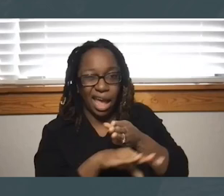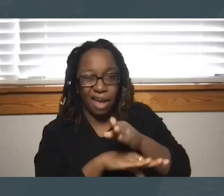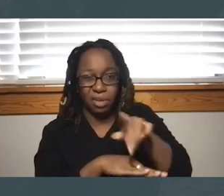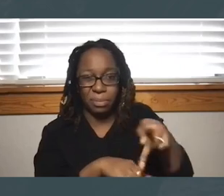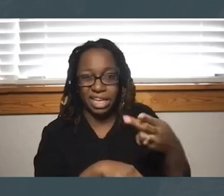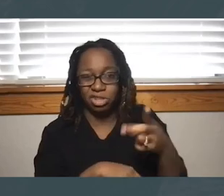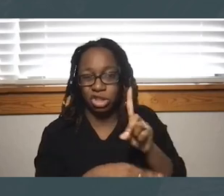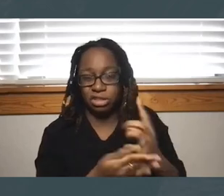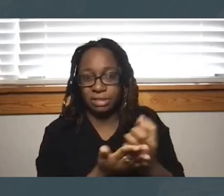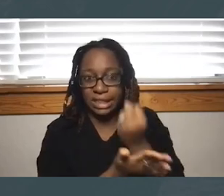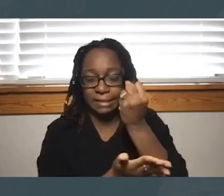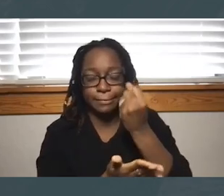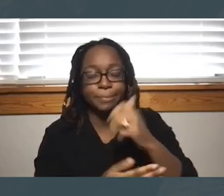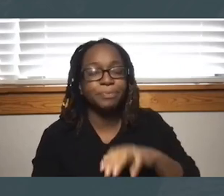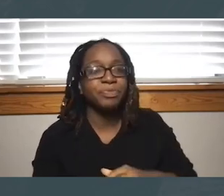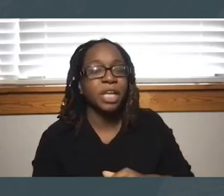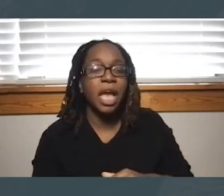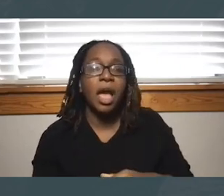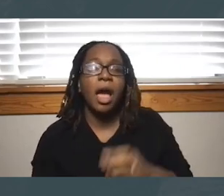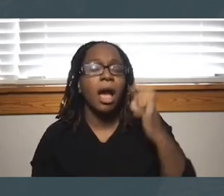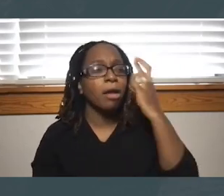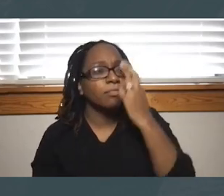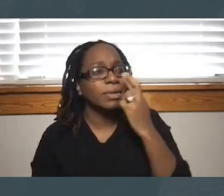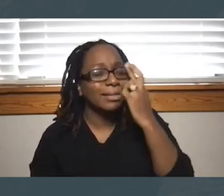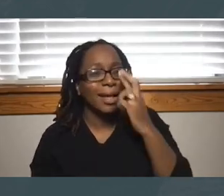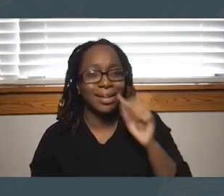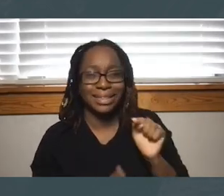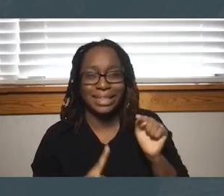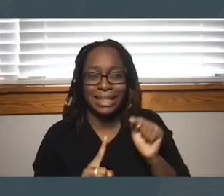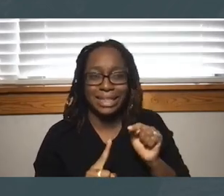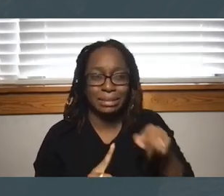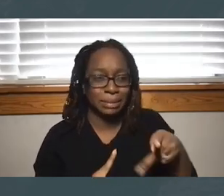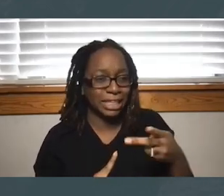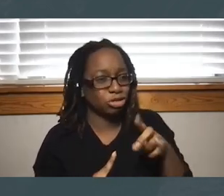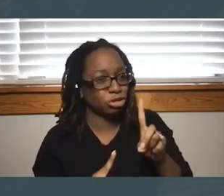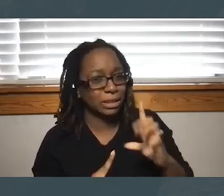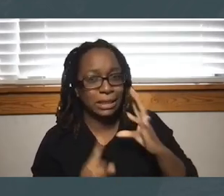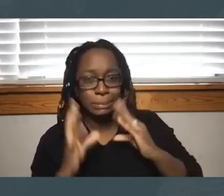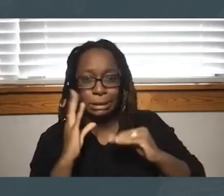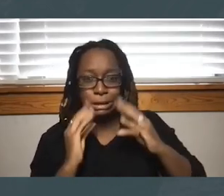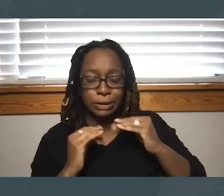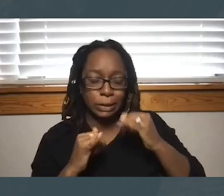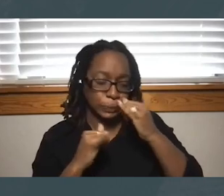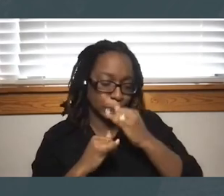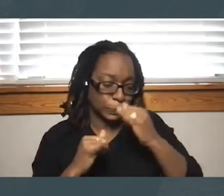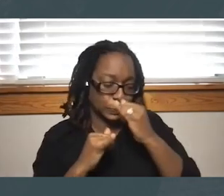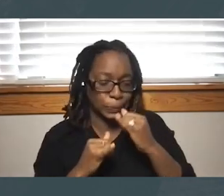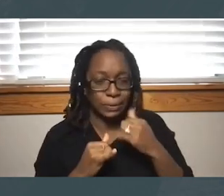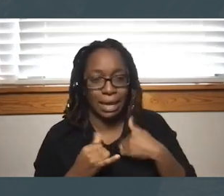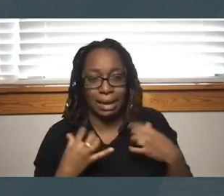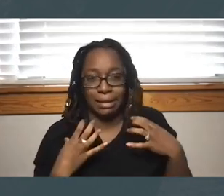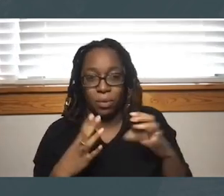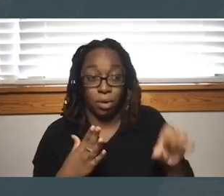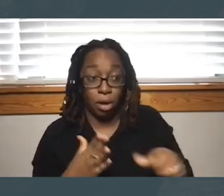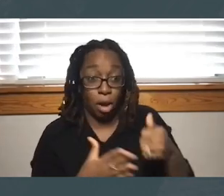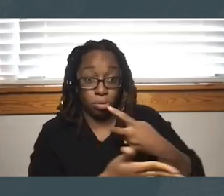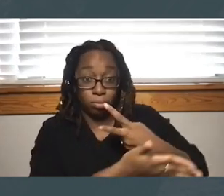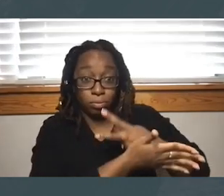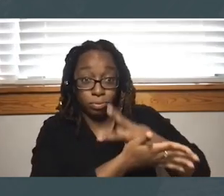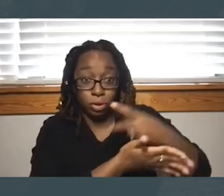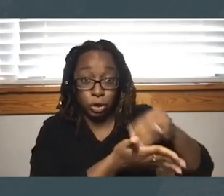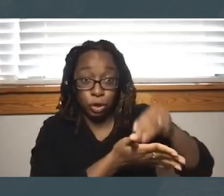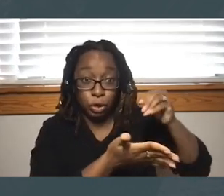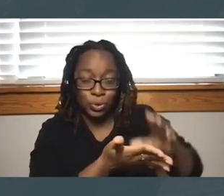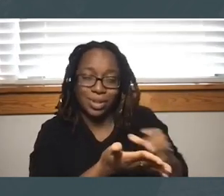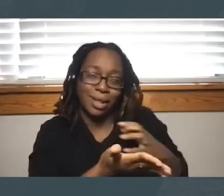that, this experience of the PhD, and not to discourage any of the graduate students in